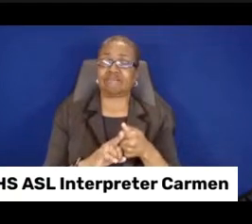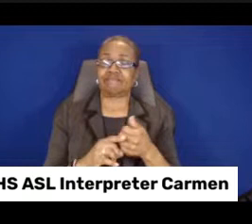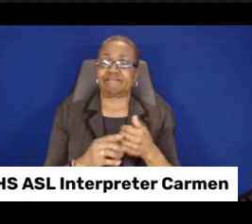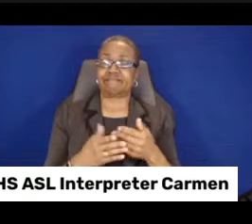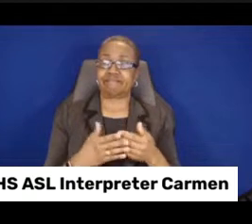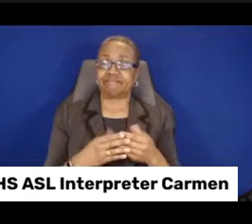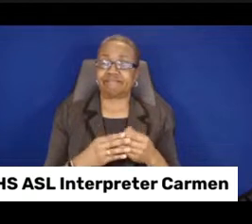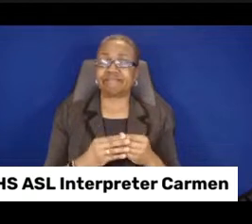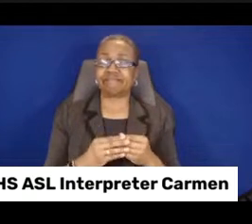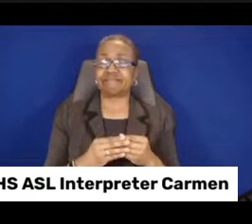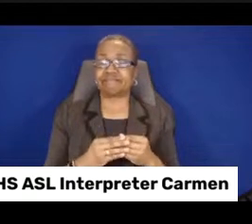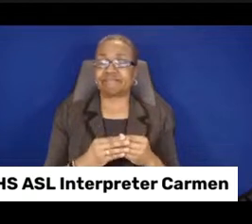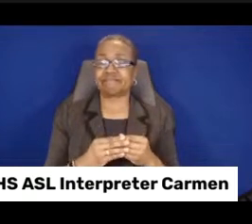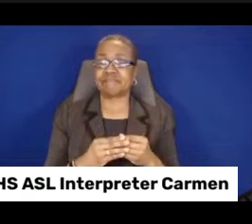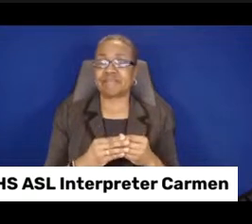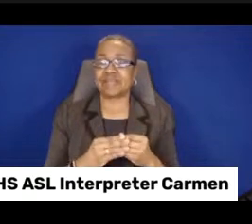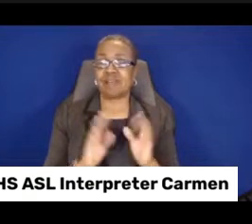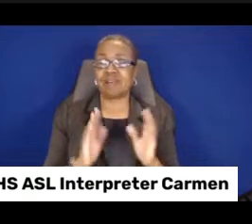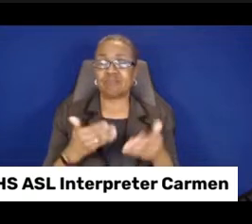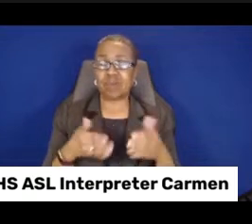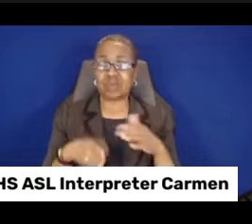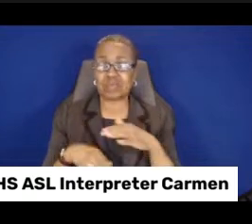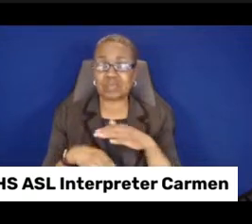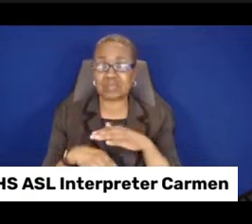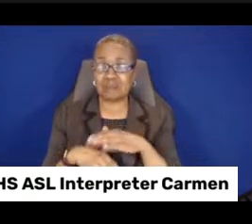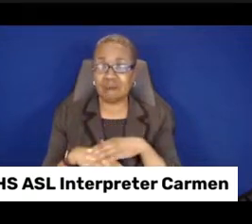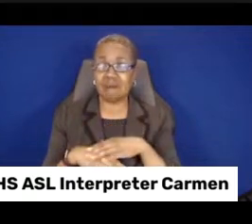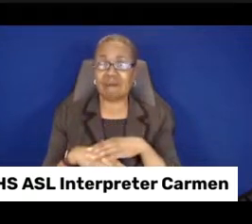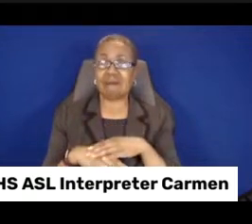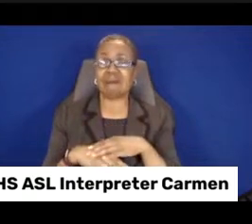um, centered around